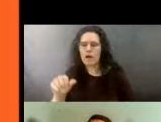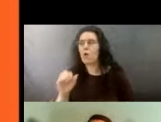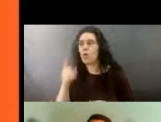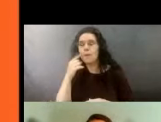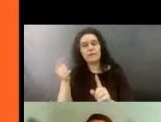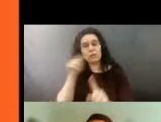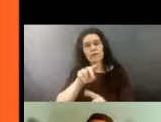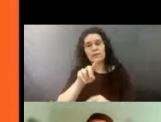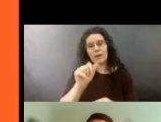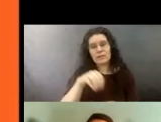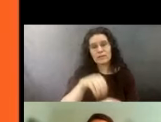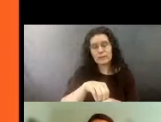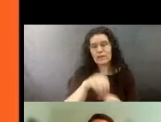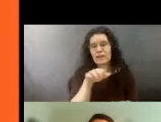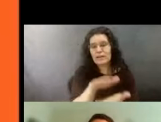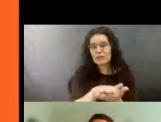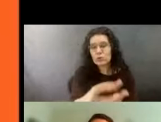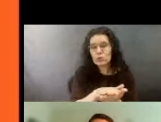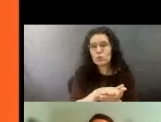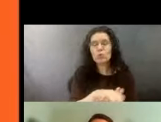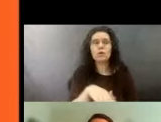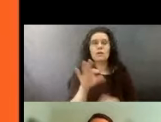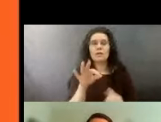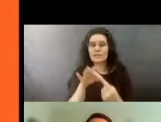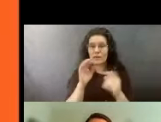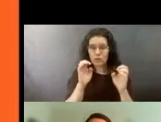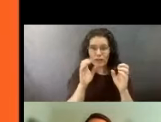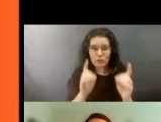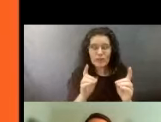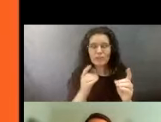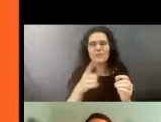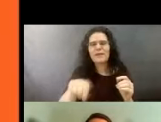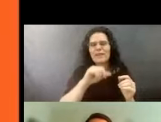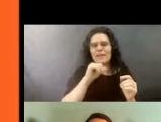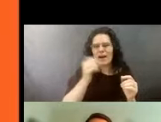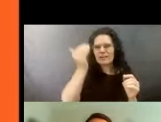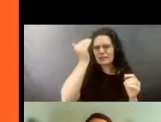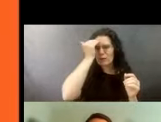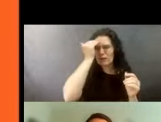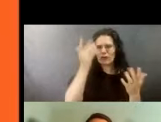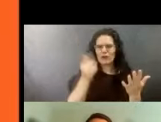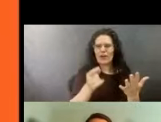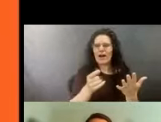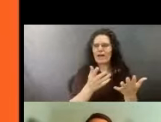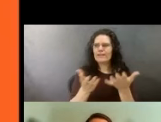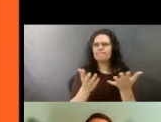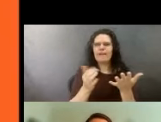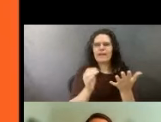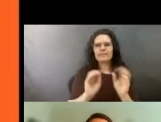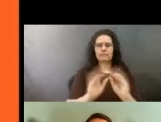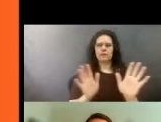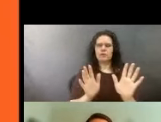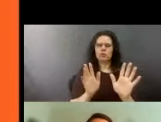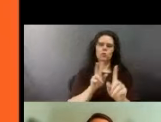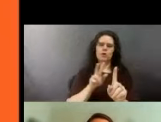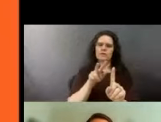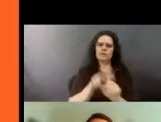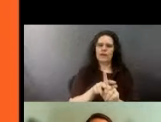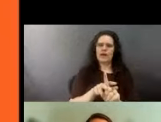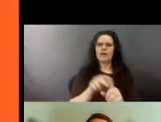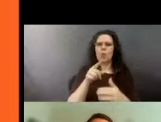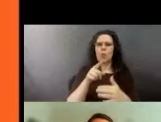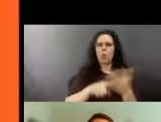or special education services, it's maybe not as familiar or straightforward to assign value to the legal